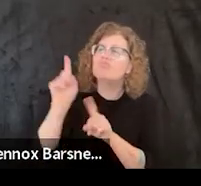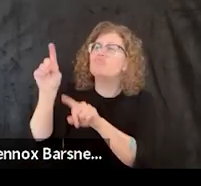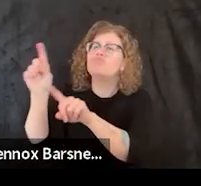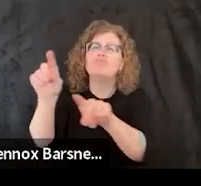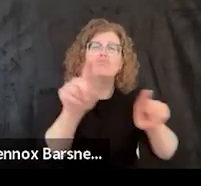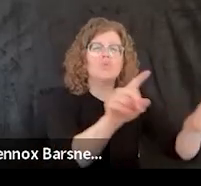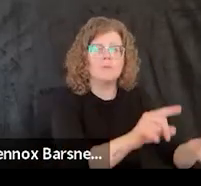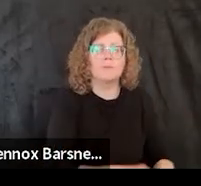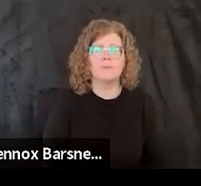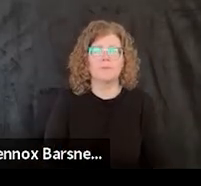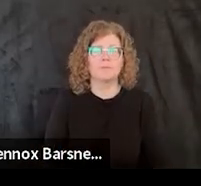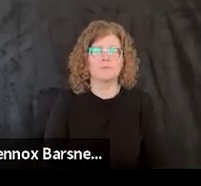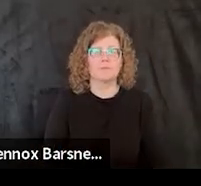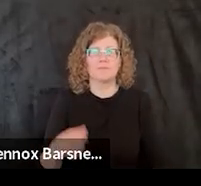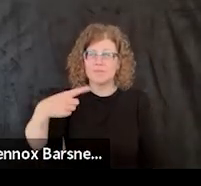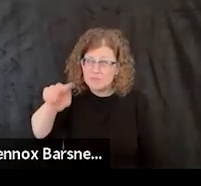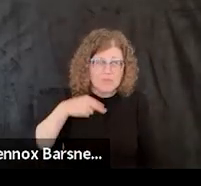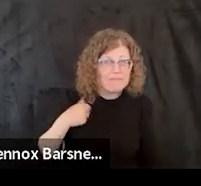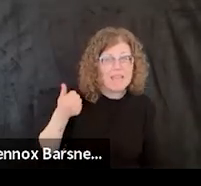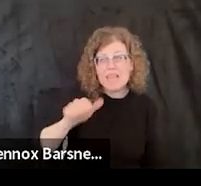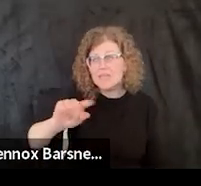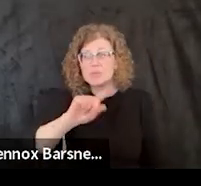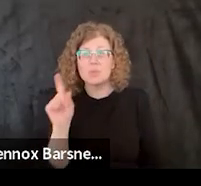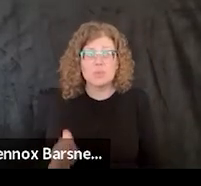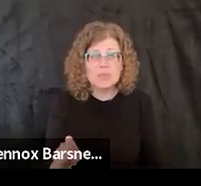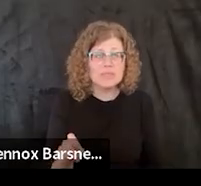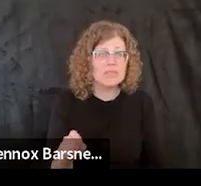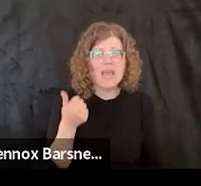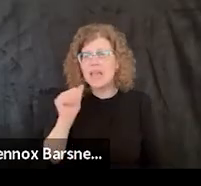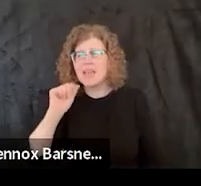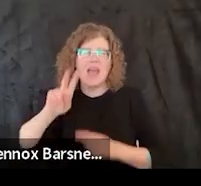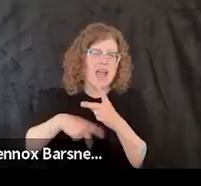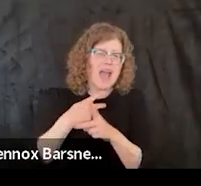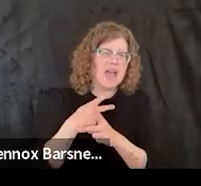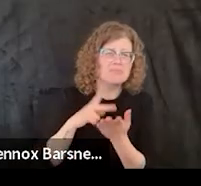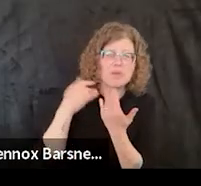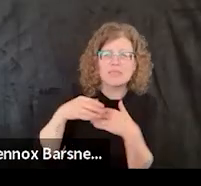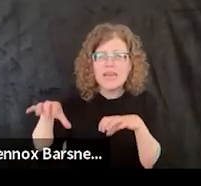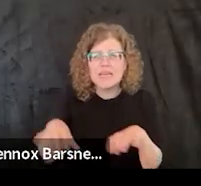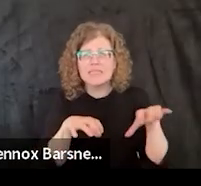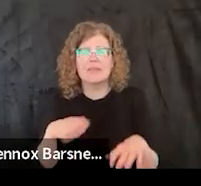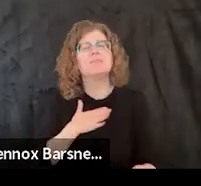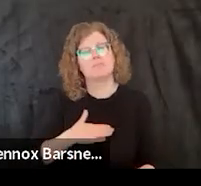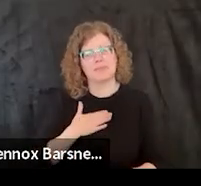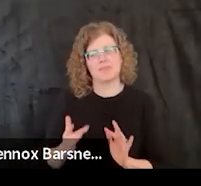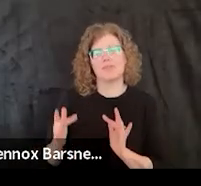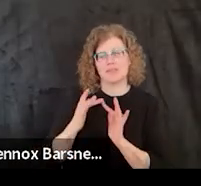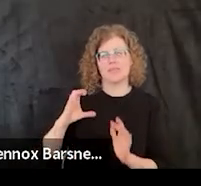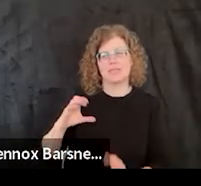If you have questions about other potential project activities, please contact program staff to discuss before